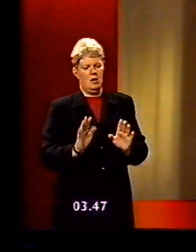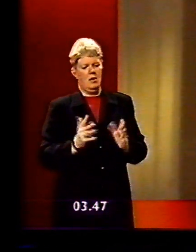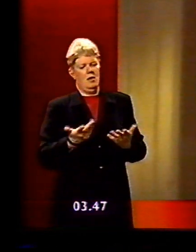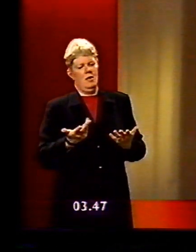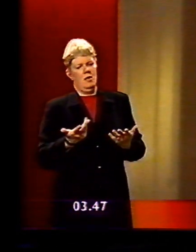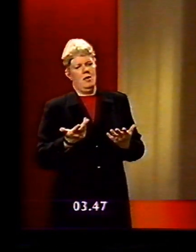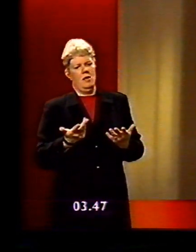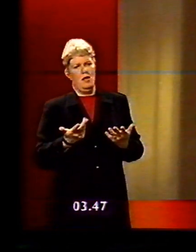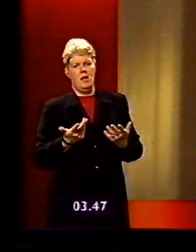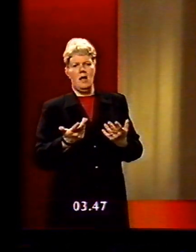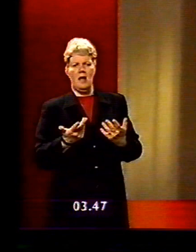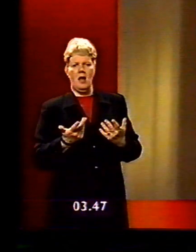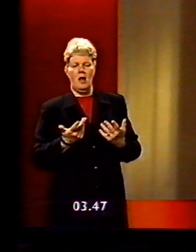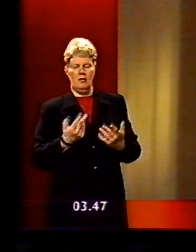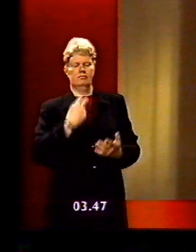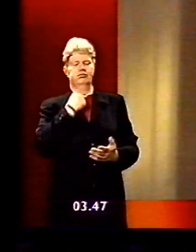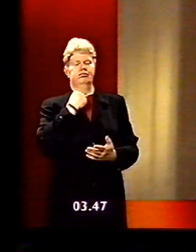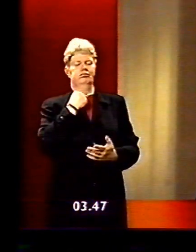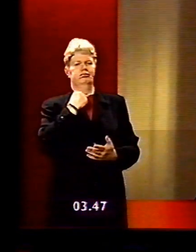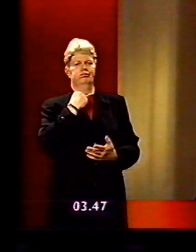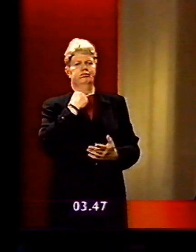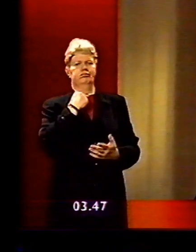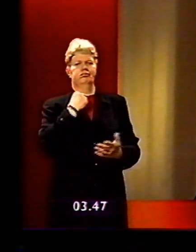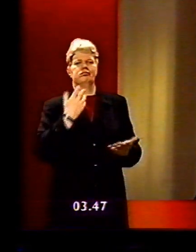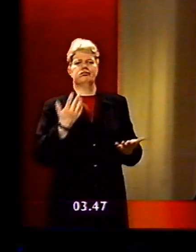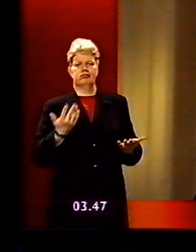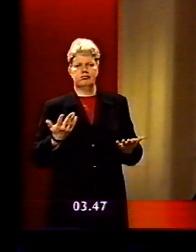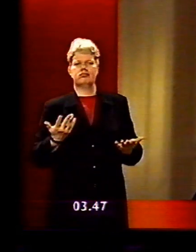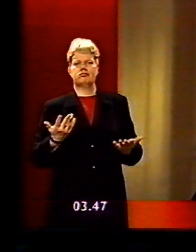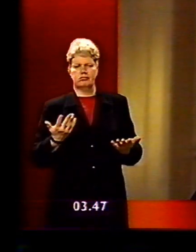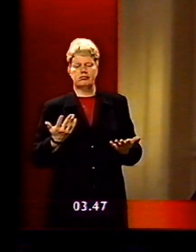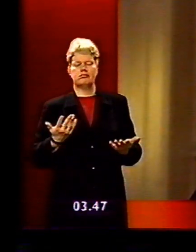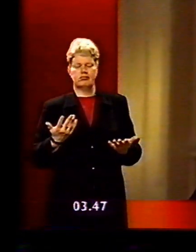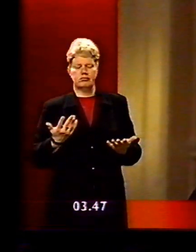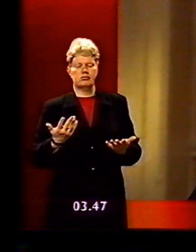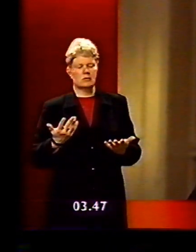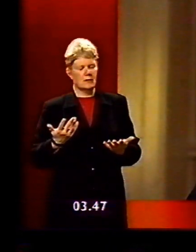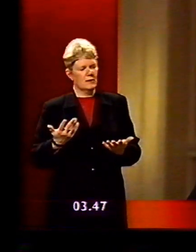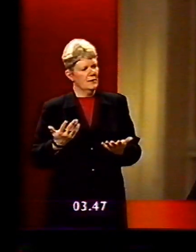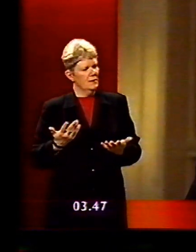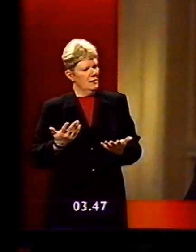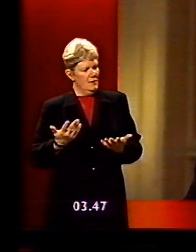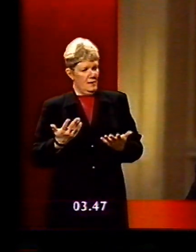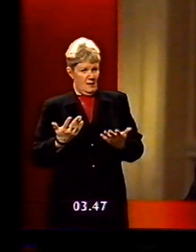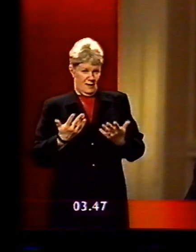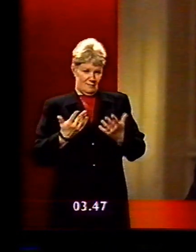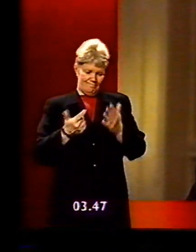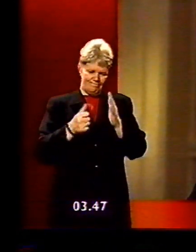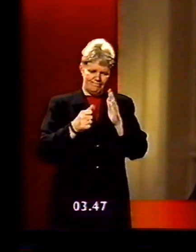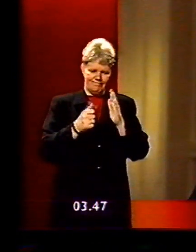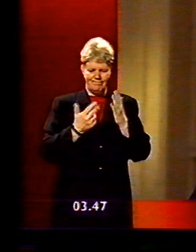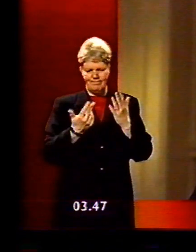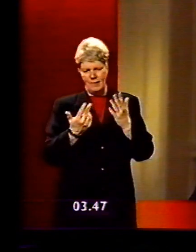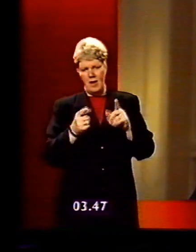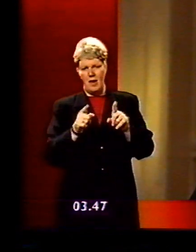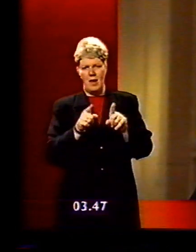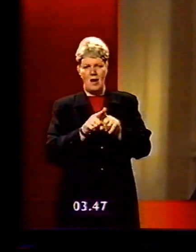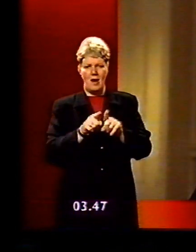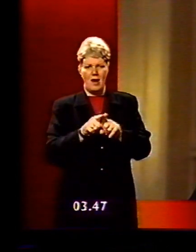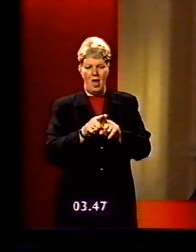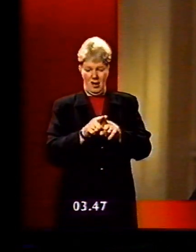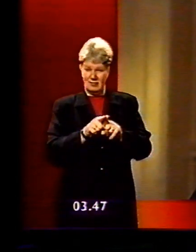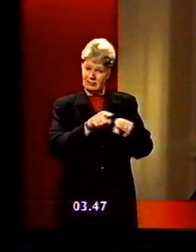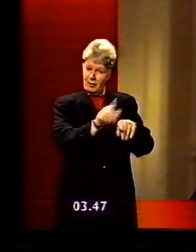And he was extremely disappointed. And it was very much as it was shown in the